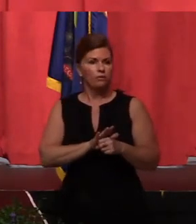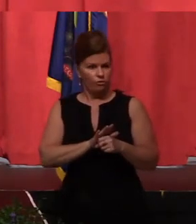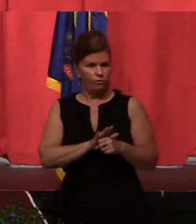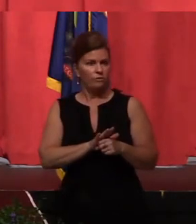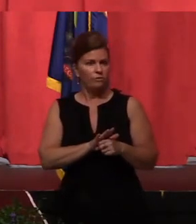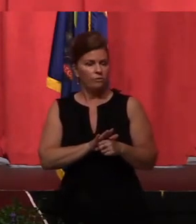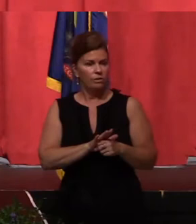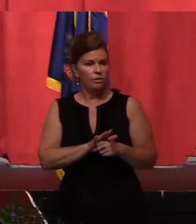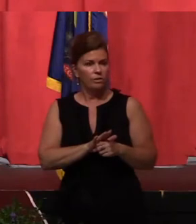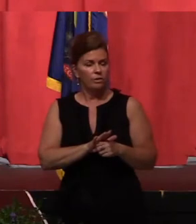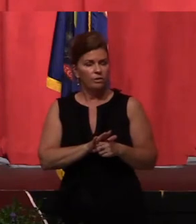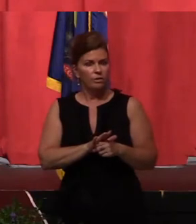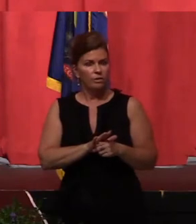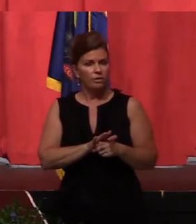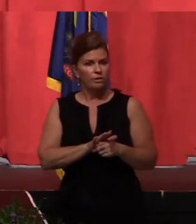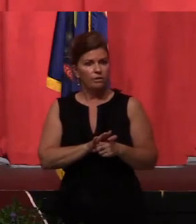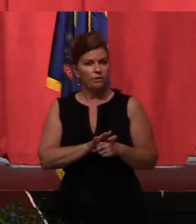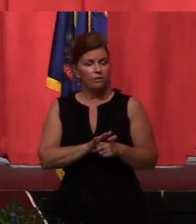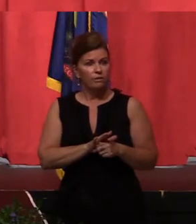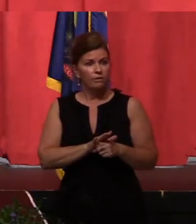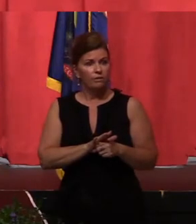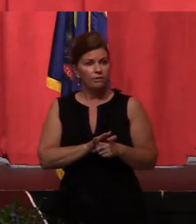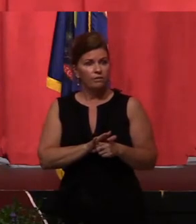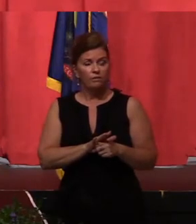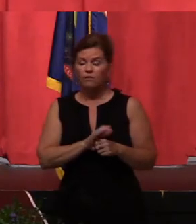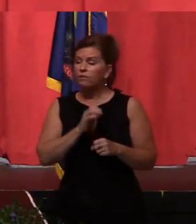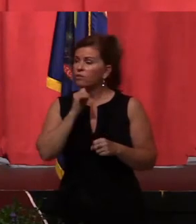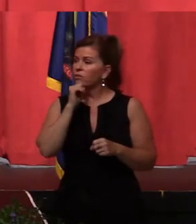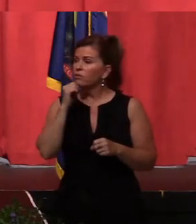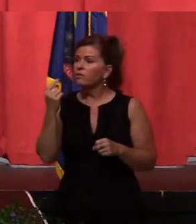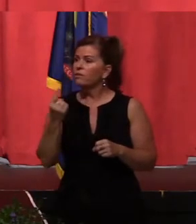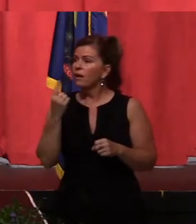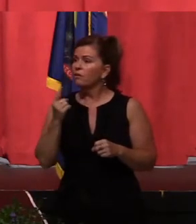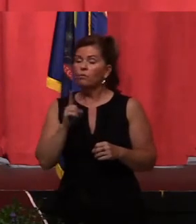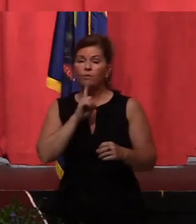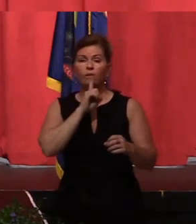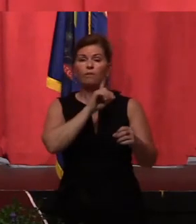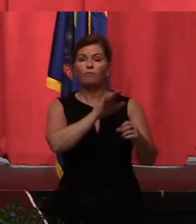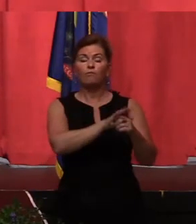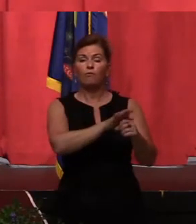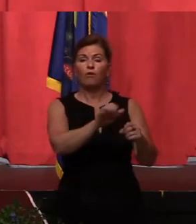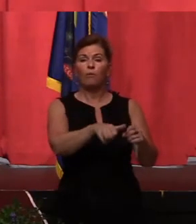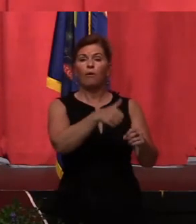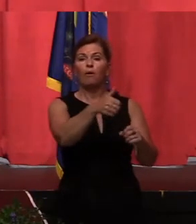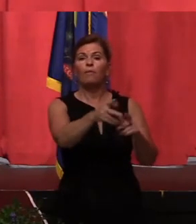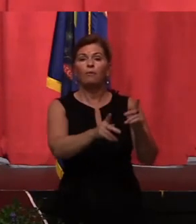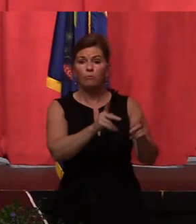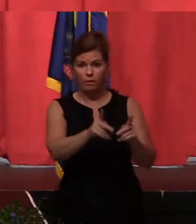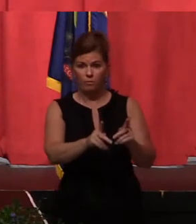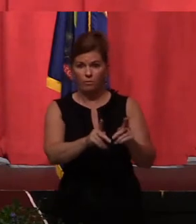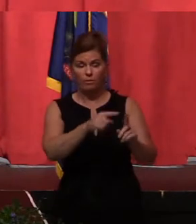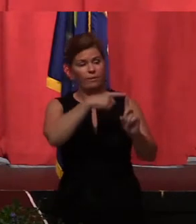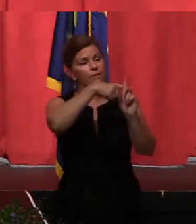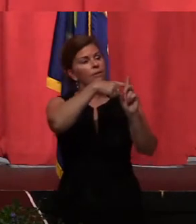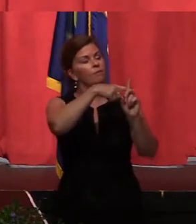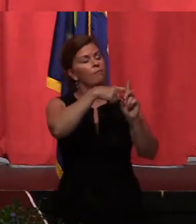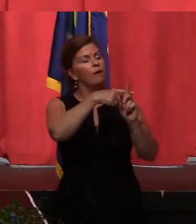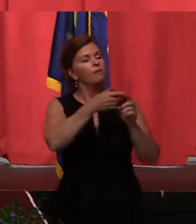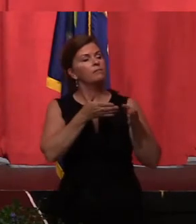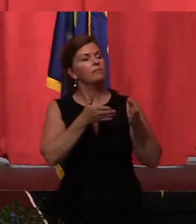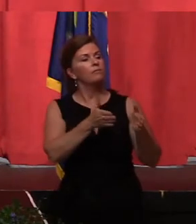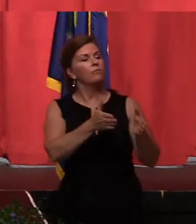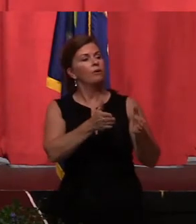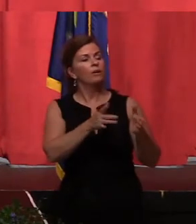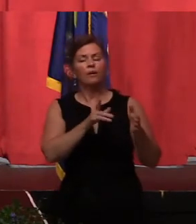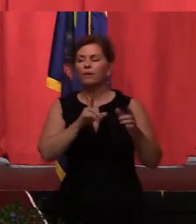could not only affirm others in a positive way, but invite